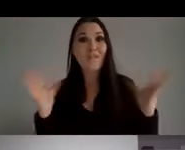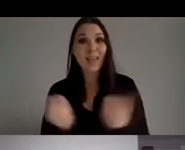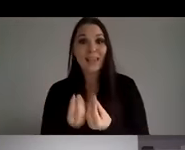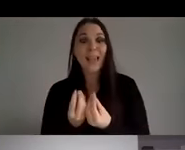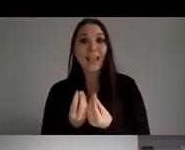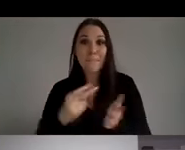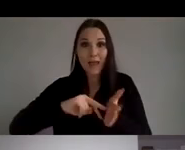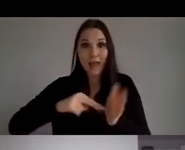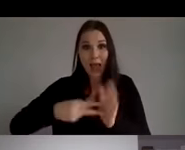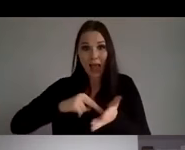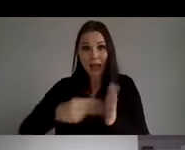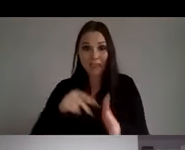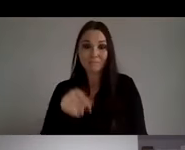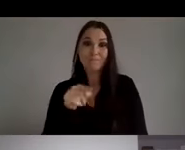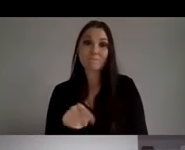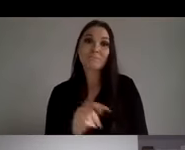plan, because